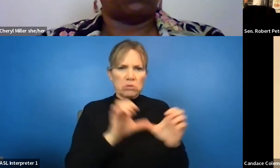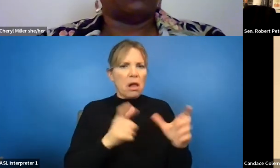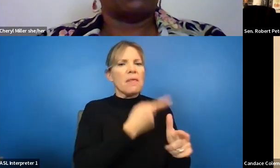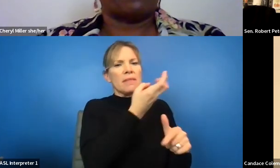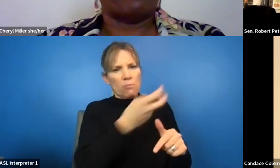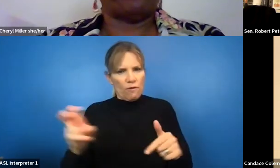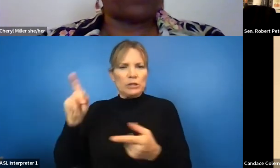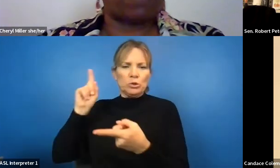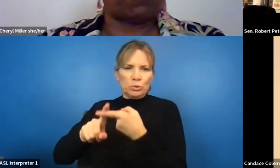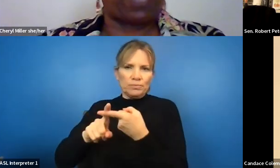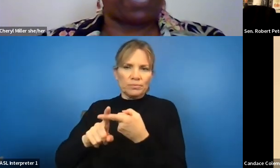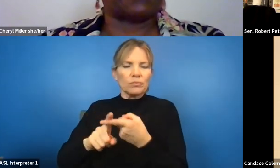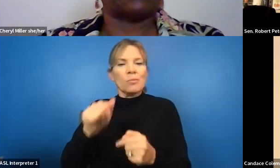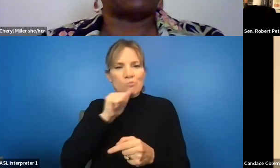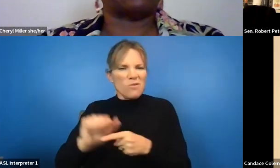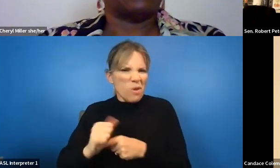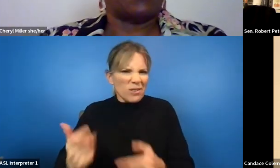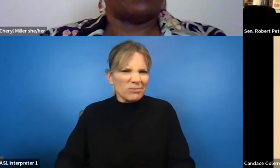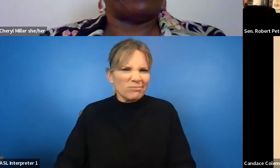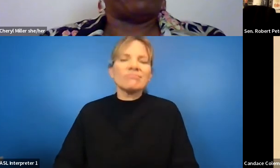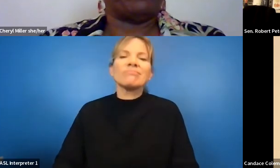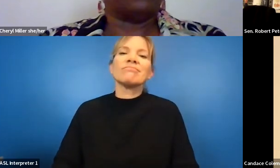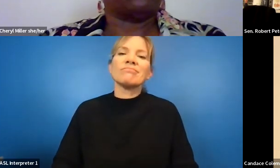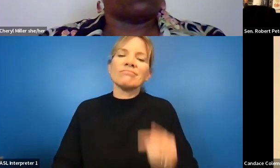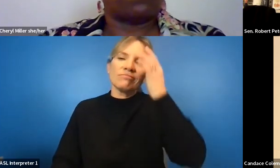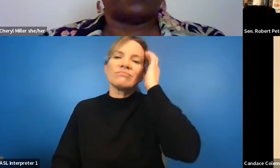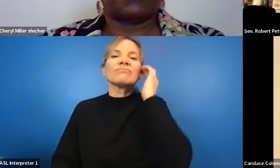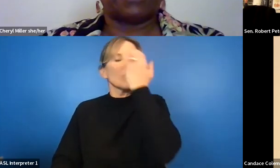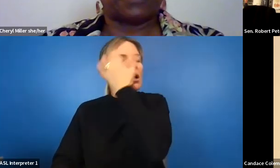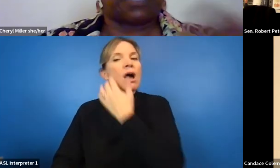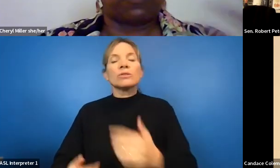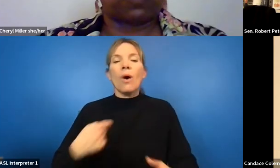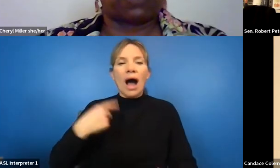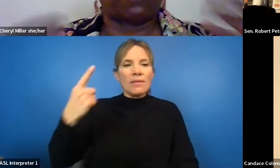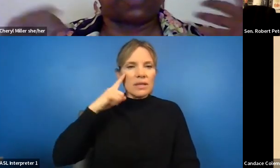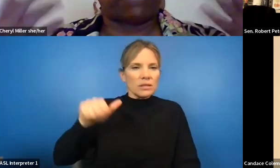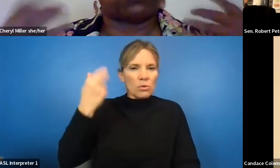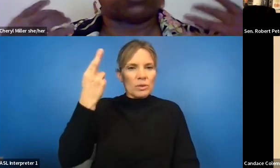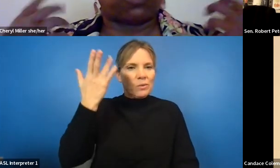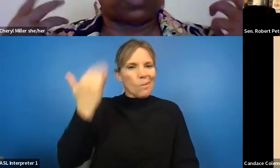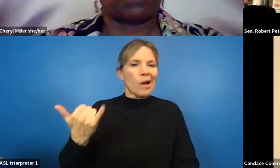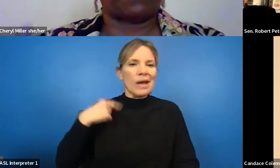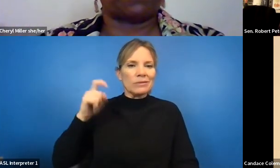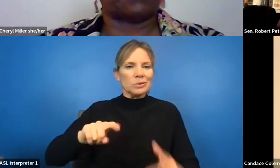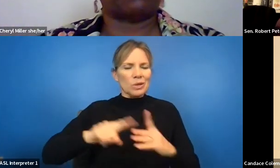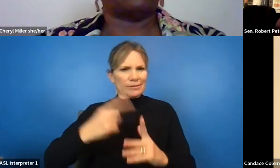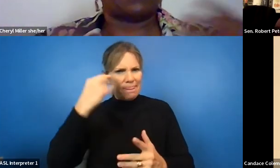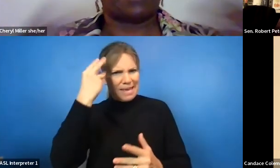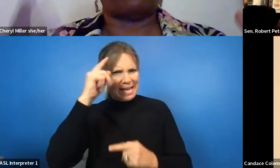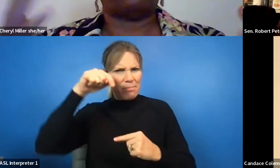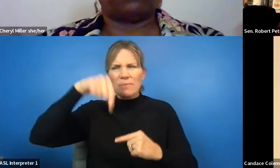into private practice. So I think that's another reason why we really have to start thinking about this